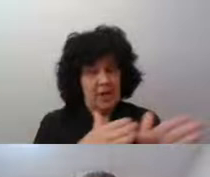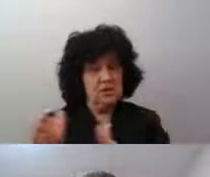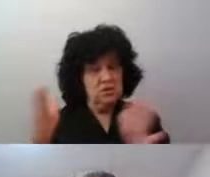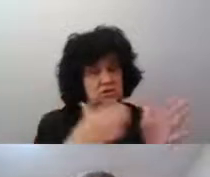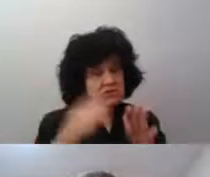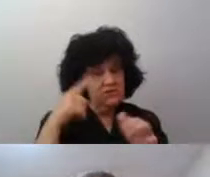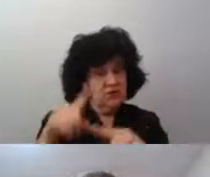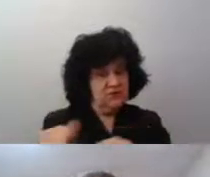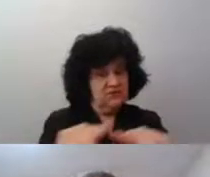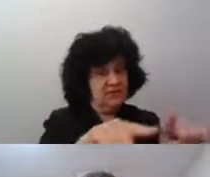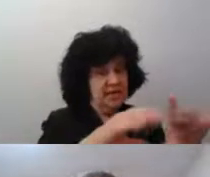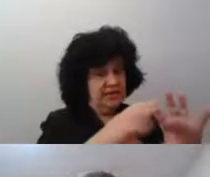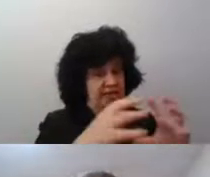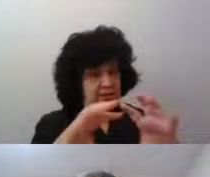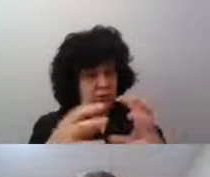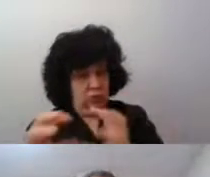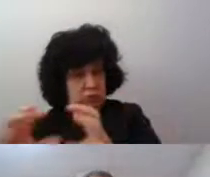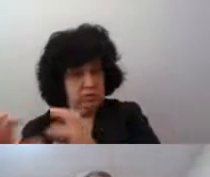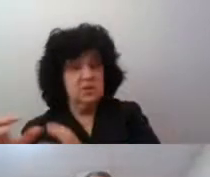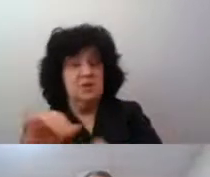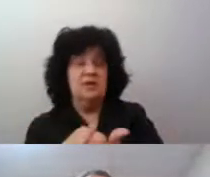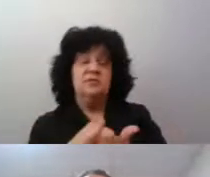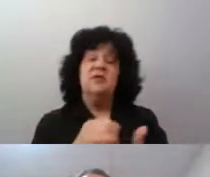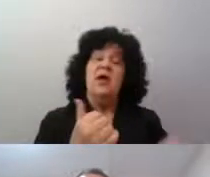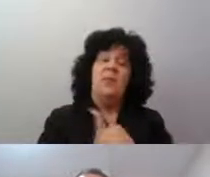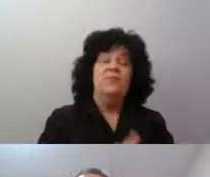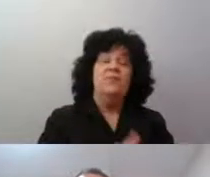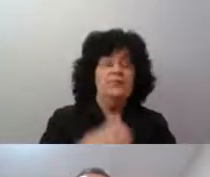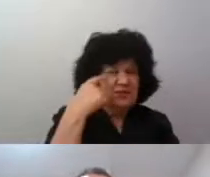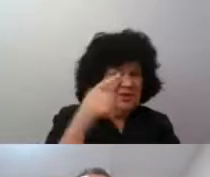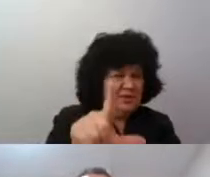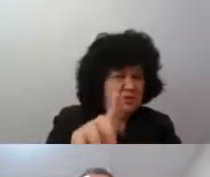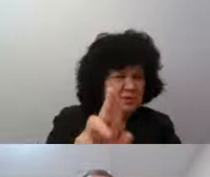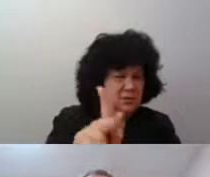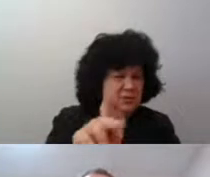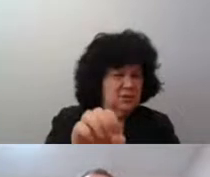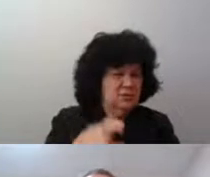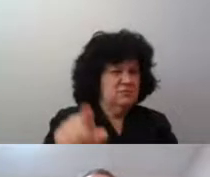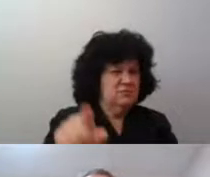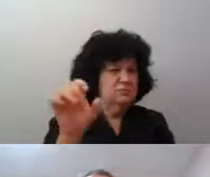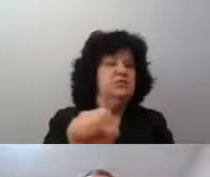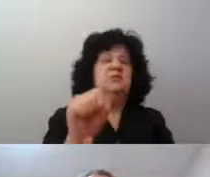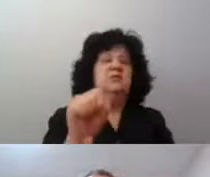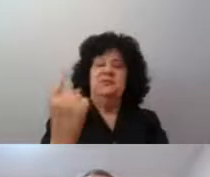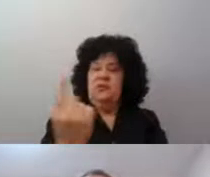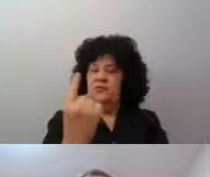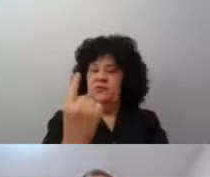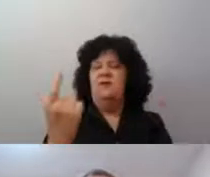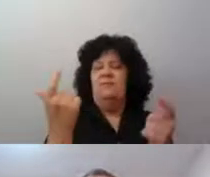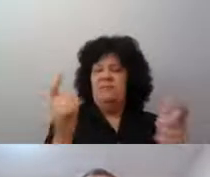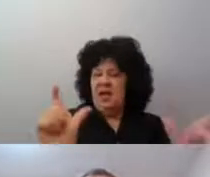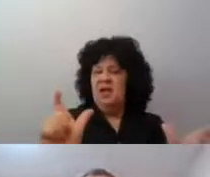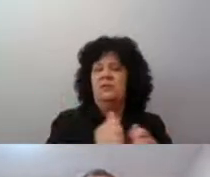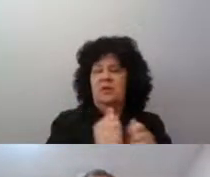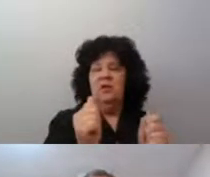for those categories. That could be helpful. I think Luke is on to something big here with respect to the size and scale of